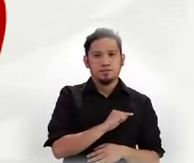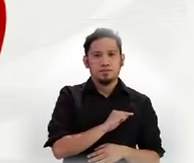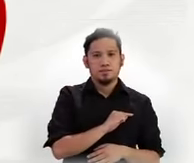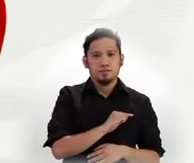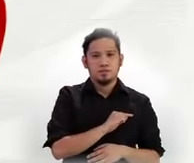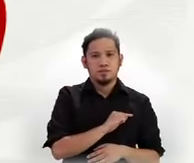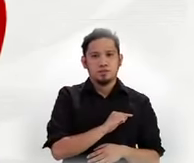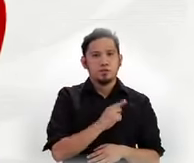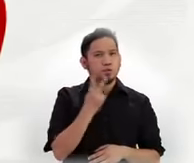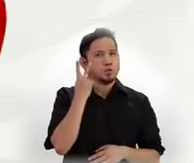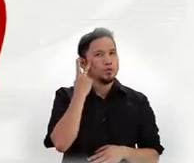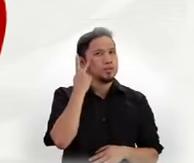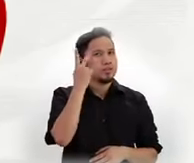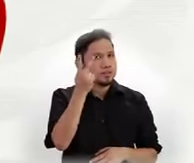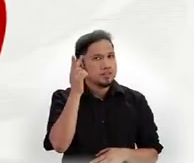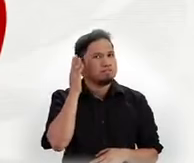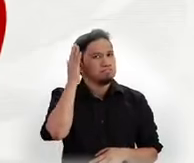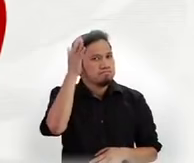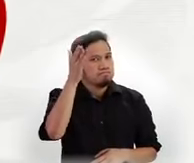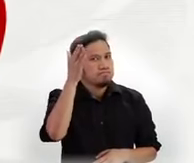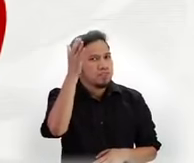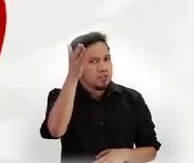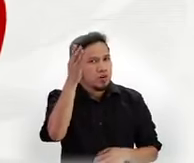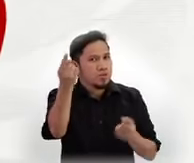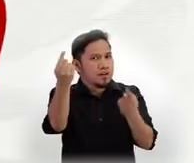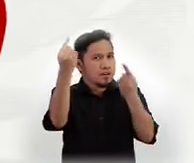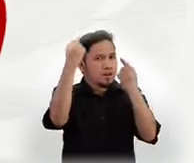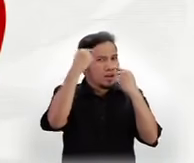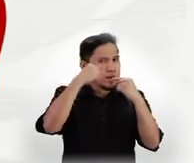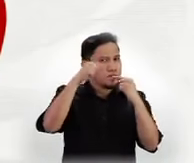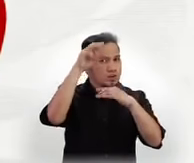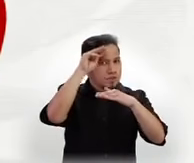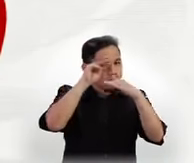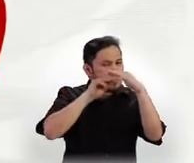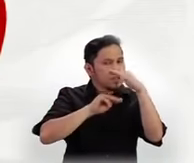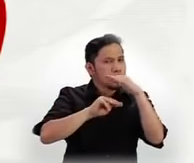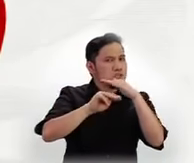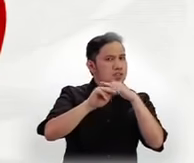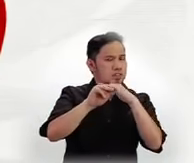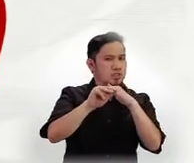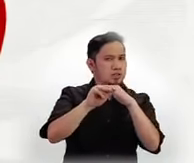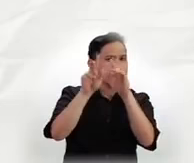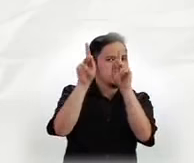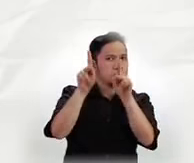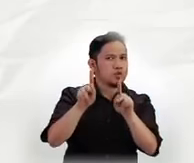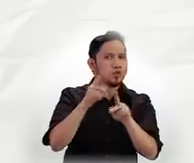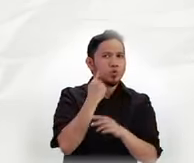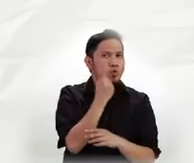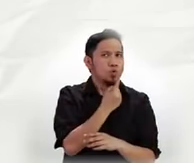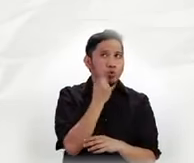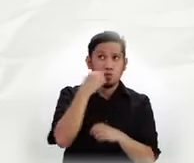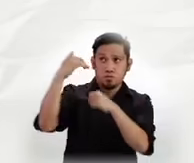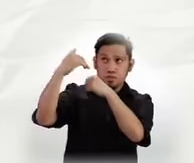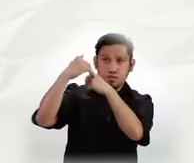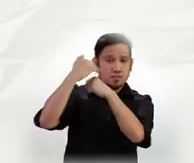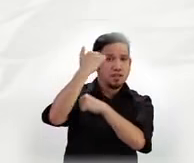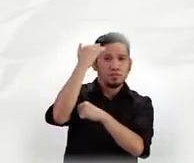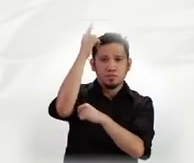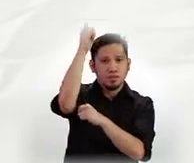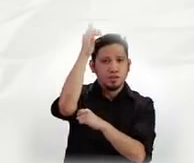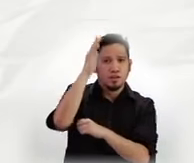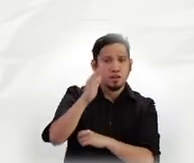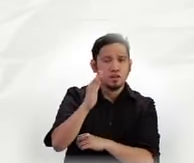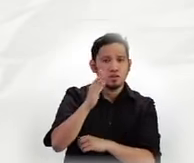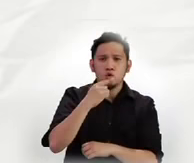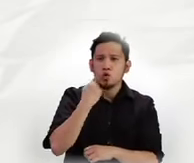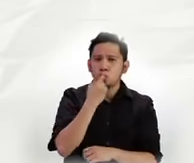to look forward to the coming of this mysterious figure who will be sent by